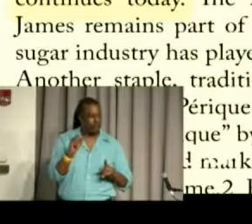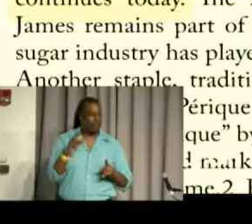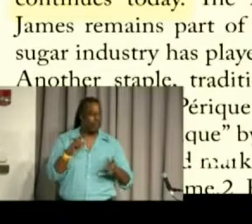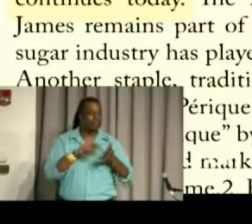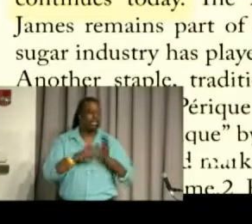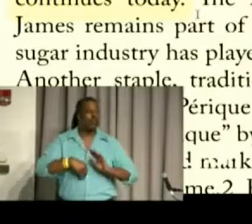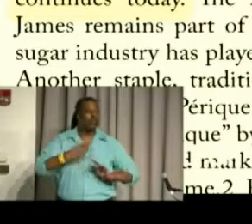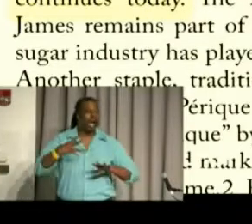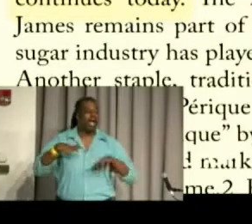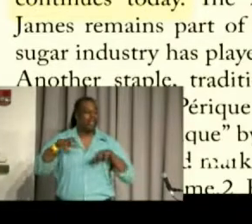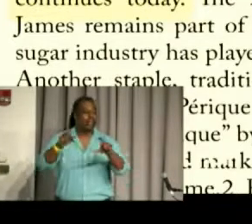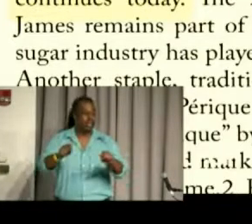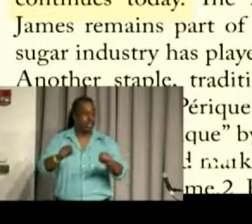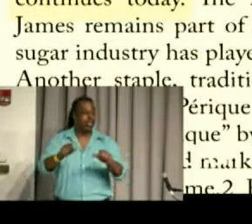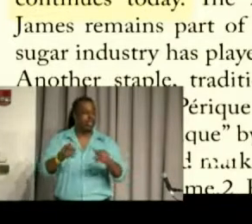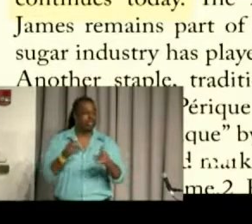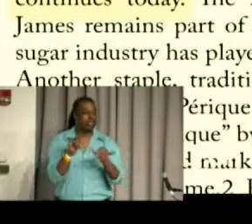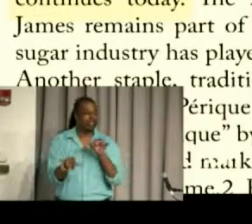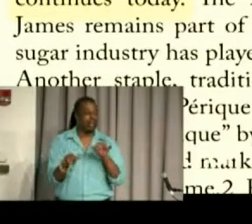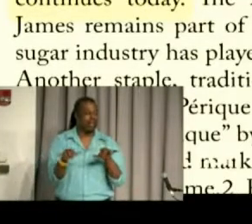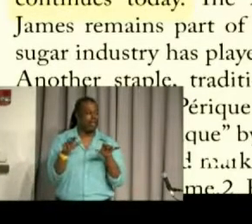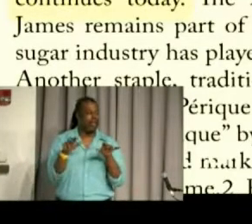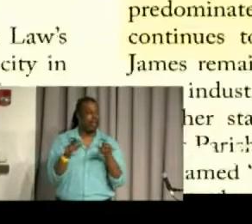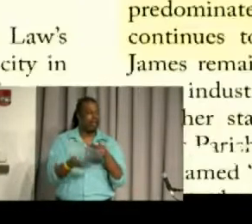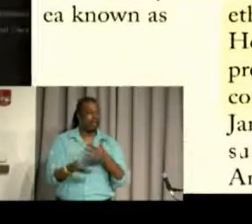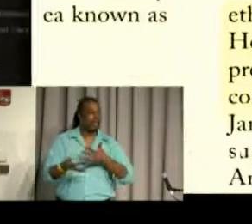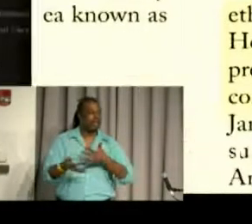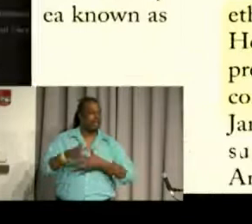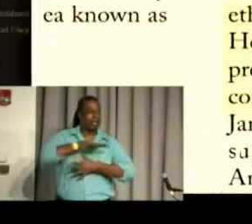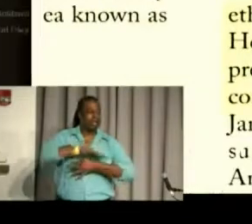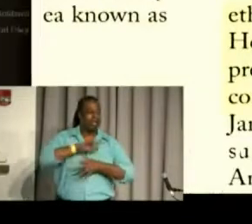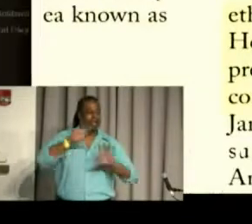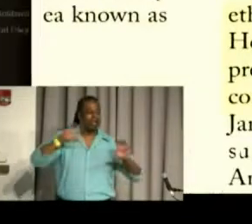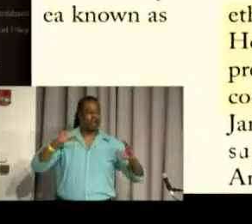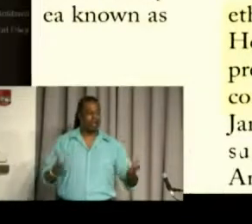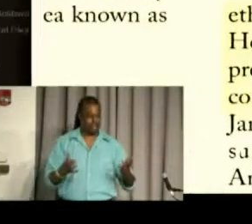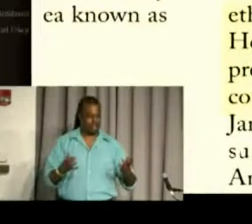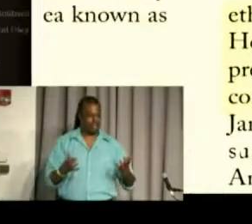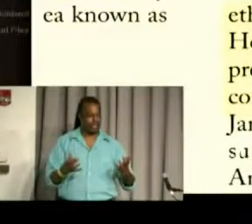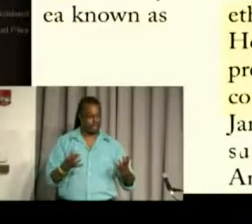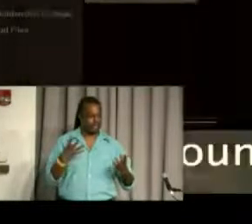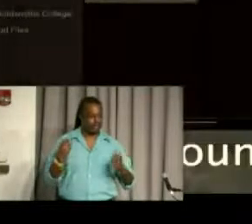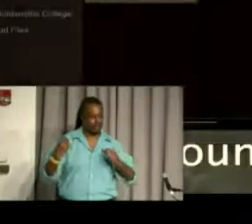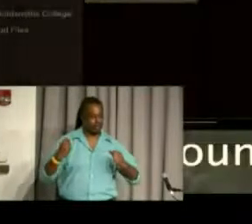the predominant population whose strong cultural influence continues to this day.